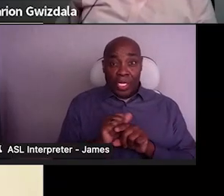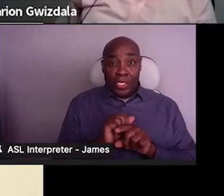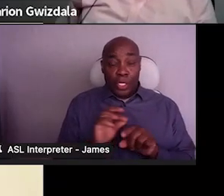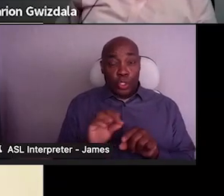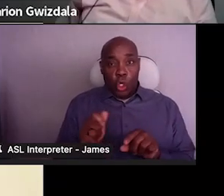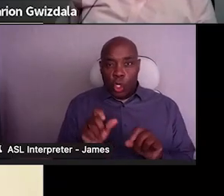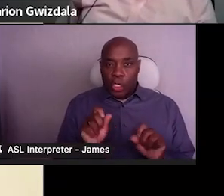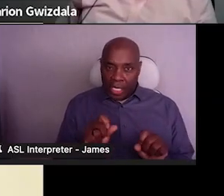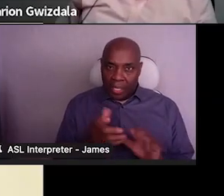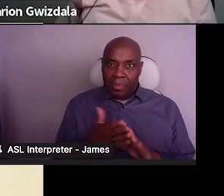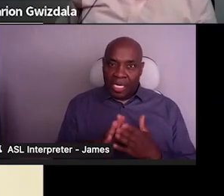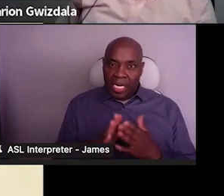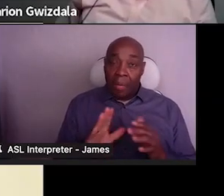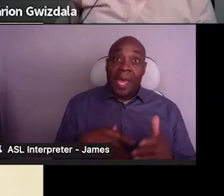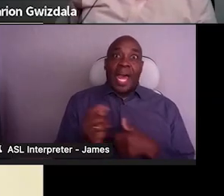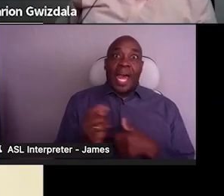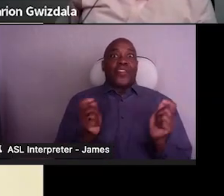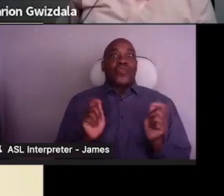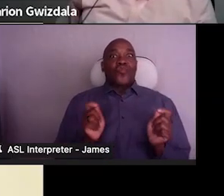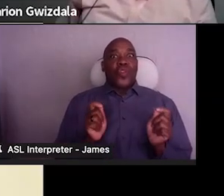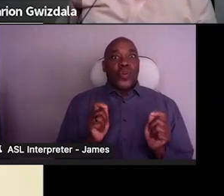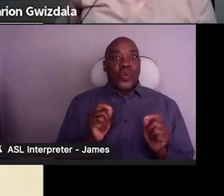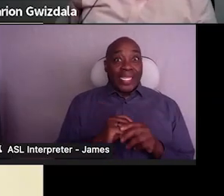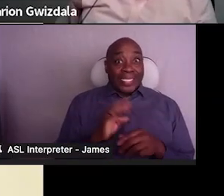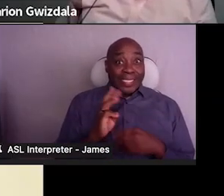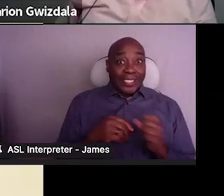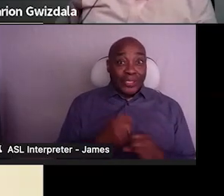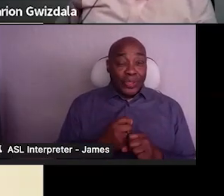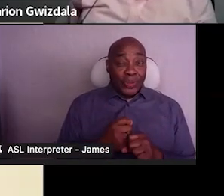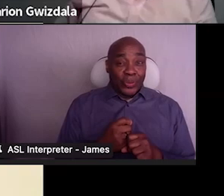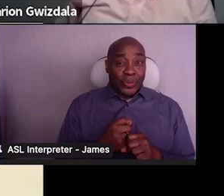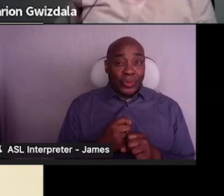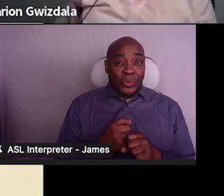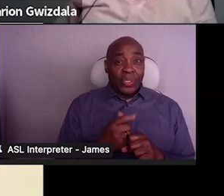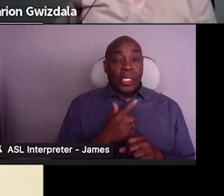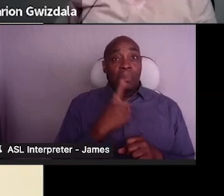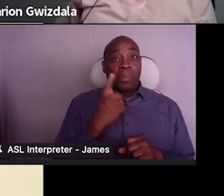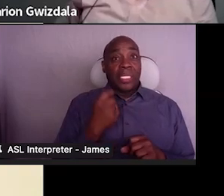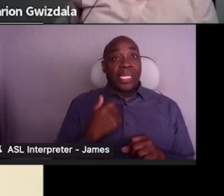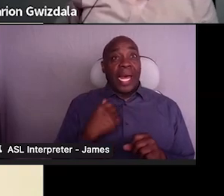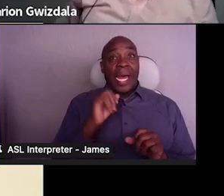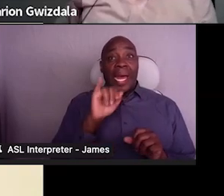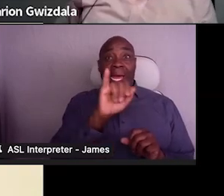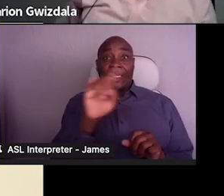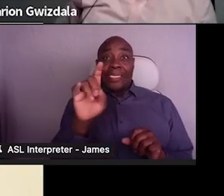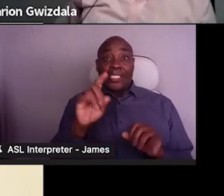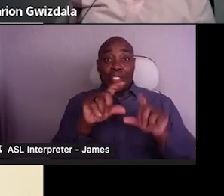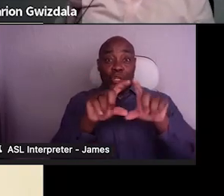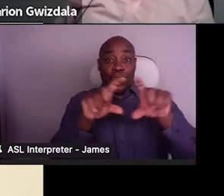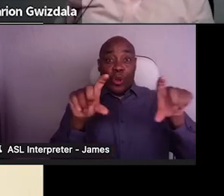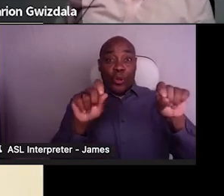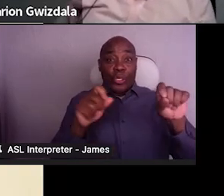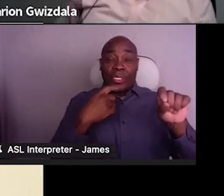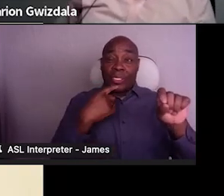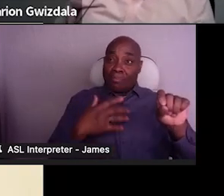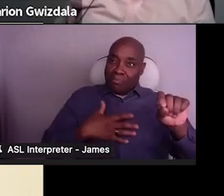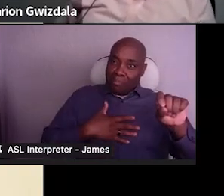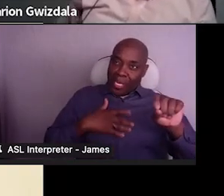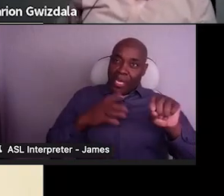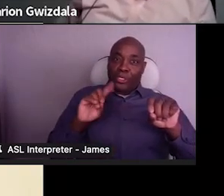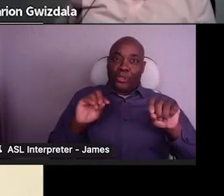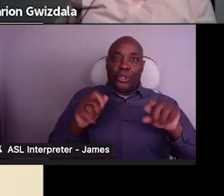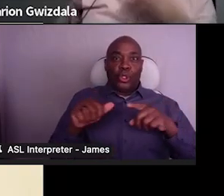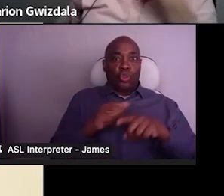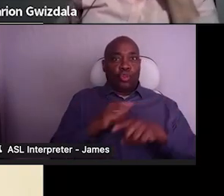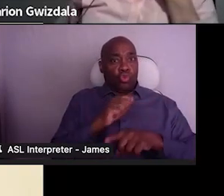training, how out of control a dog could become in 6 years. So just because I have an identification card that says my